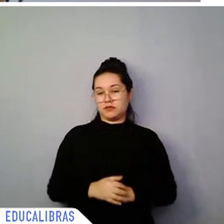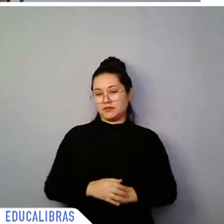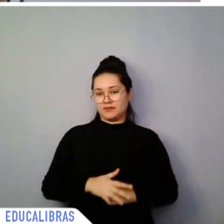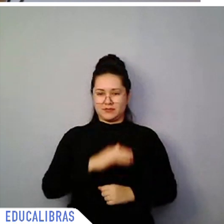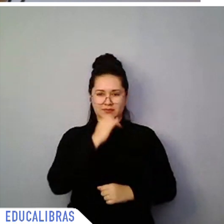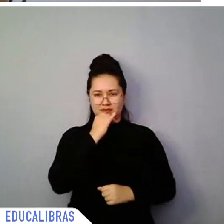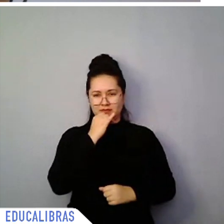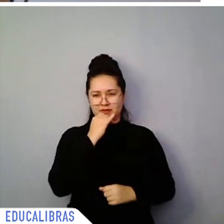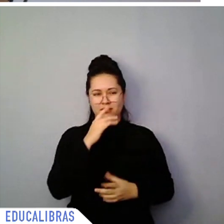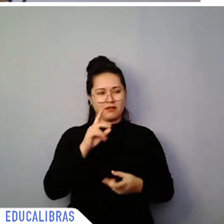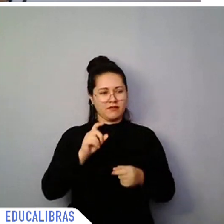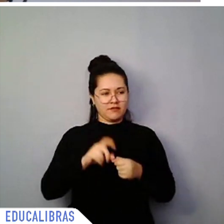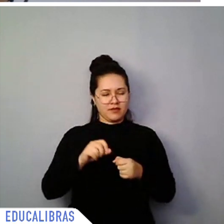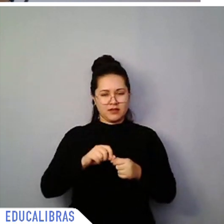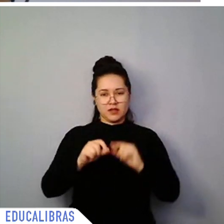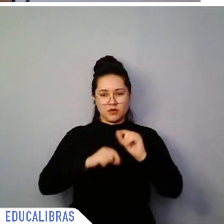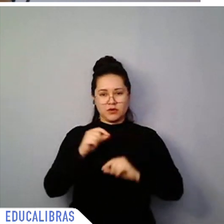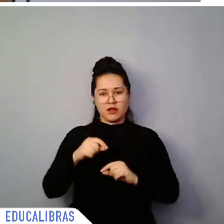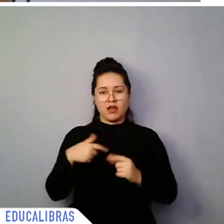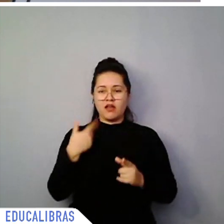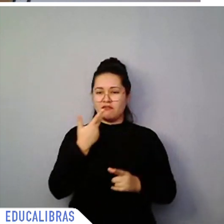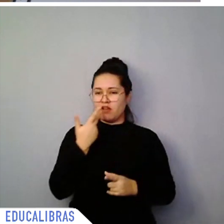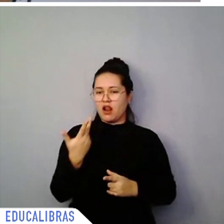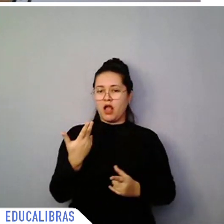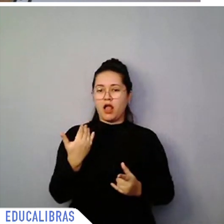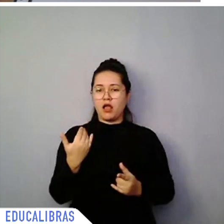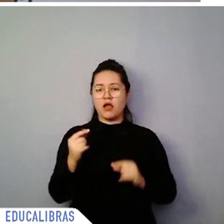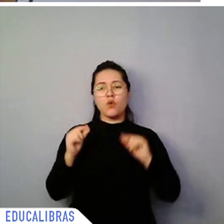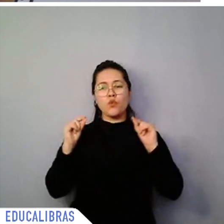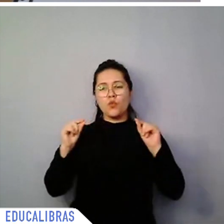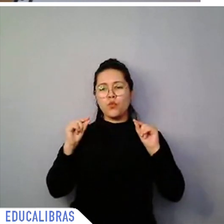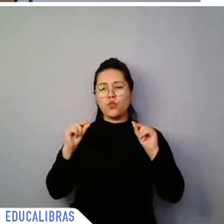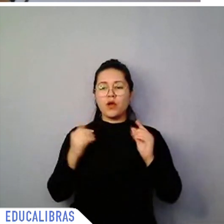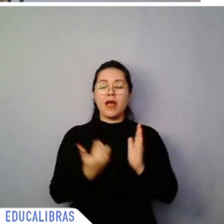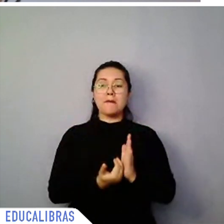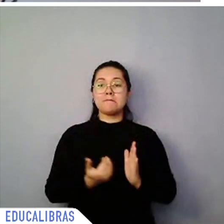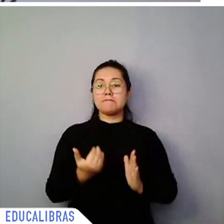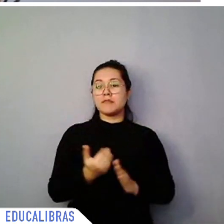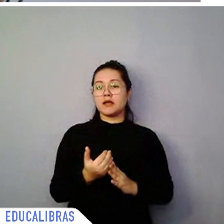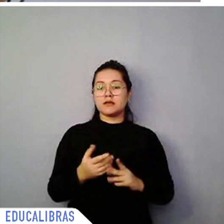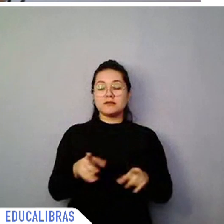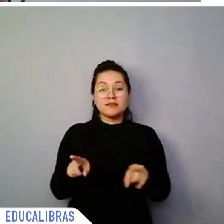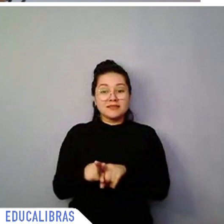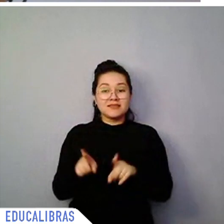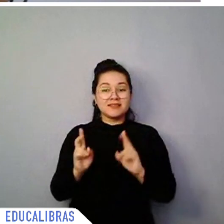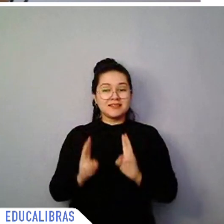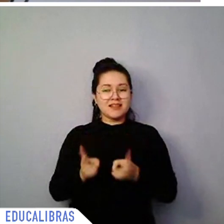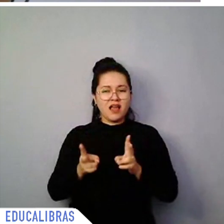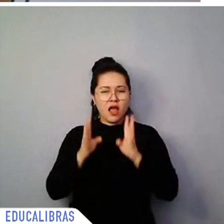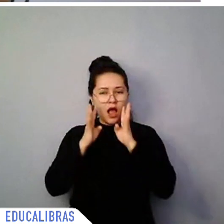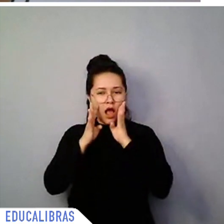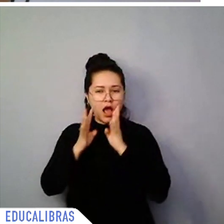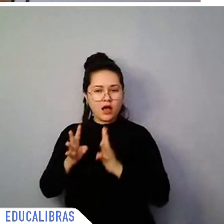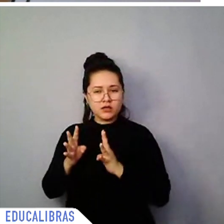is, what do we do? If I were to say